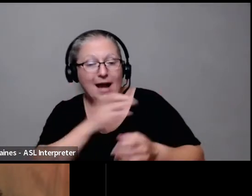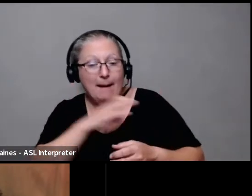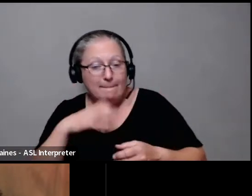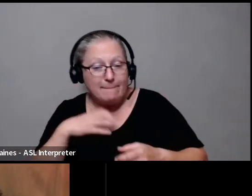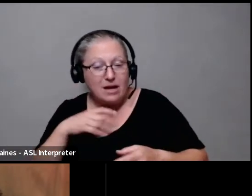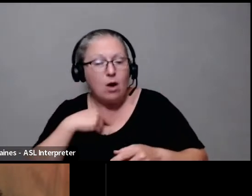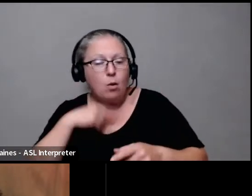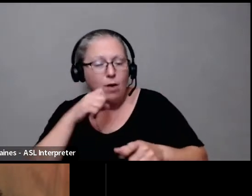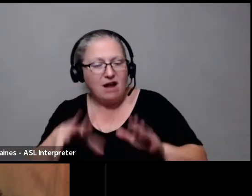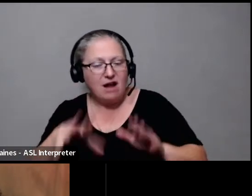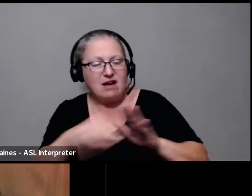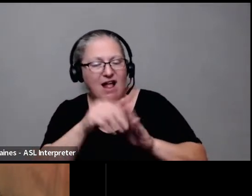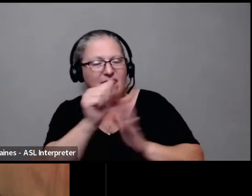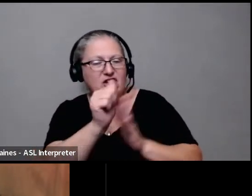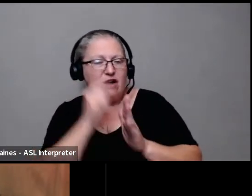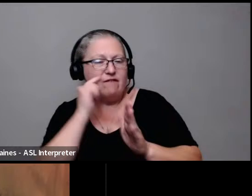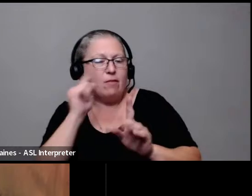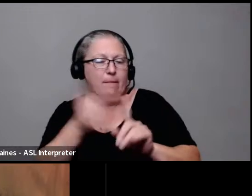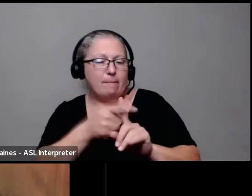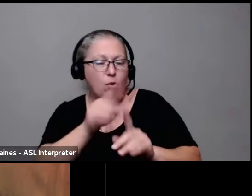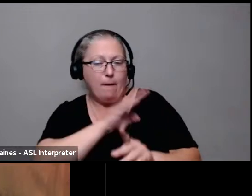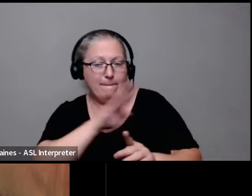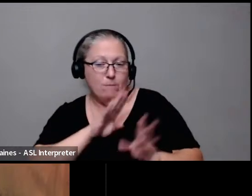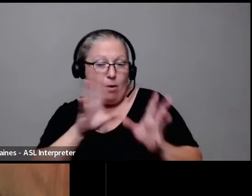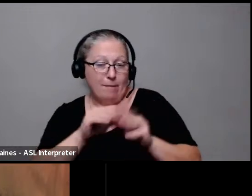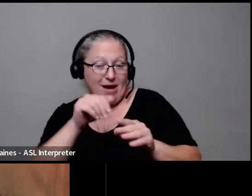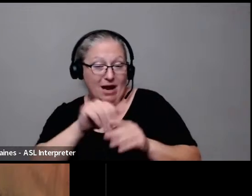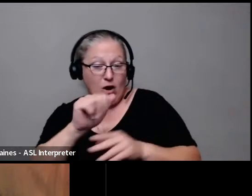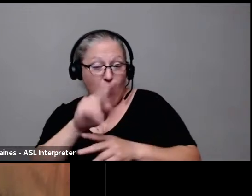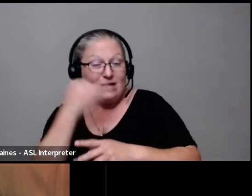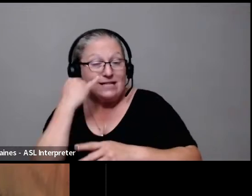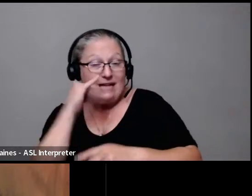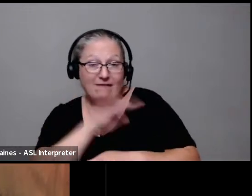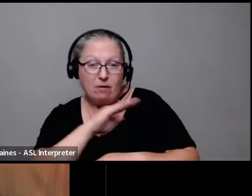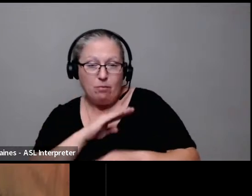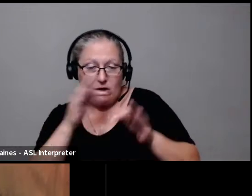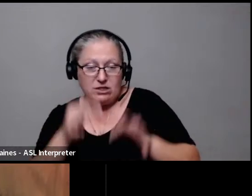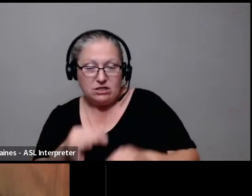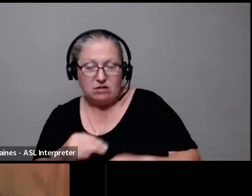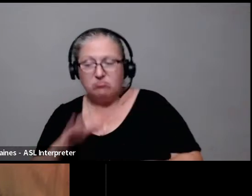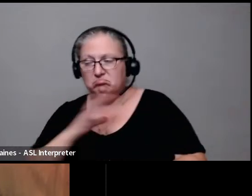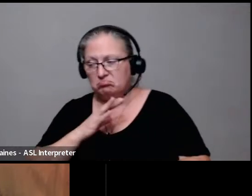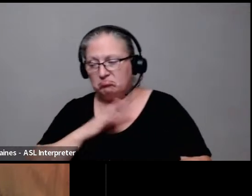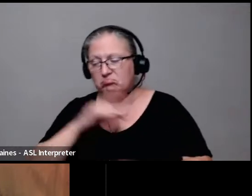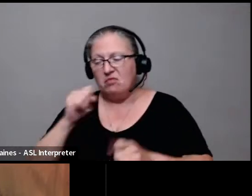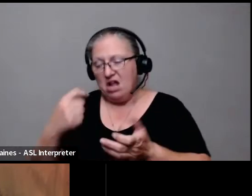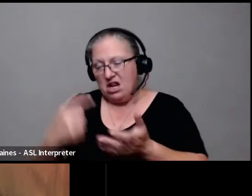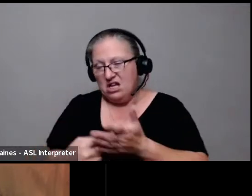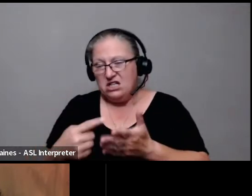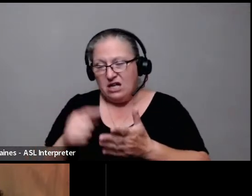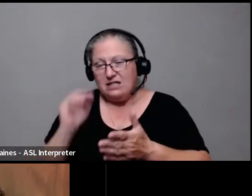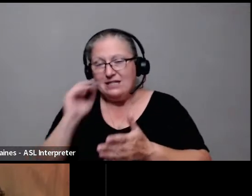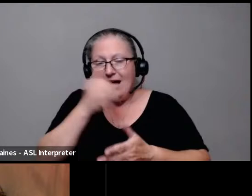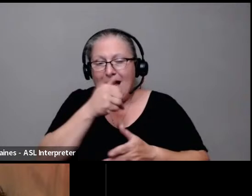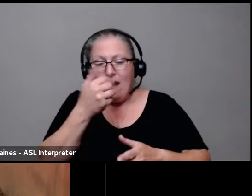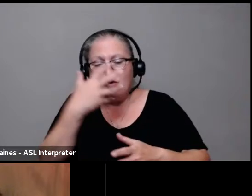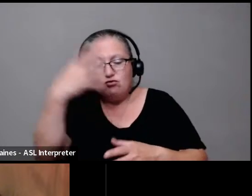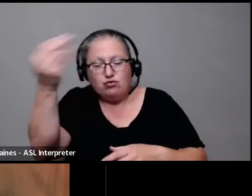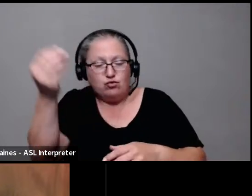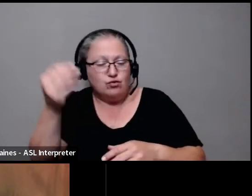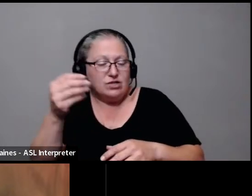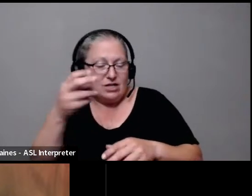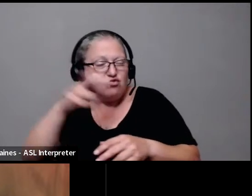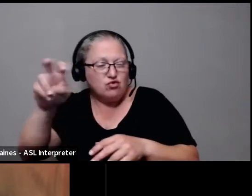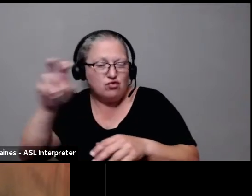can agendize this for our first board meeting in August if the board so chooses. Yes, and we can also discuss it at our retreat on the 30th.